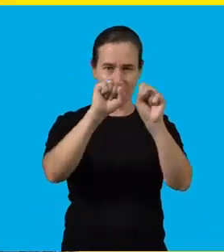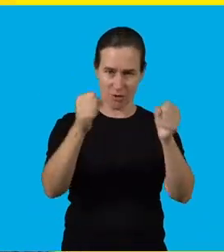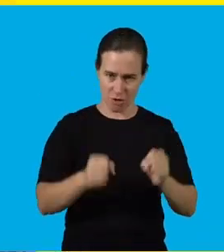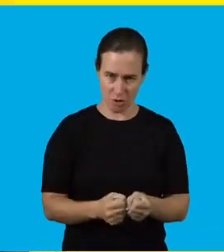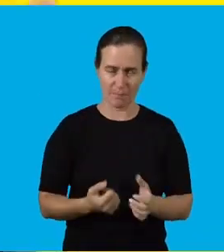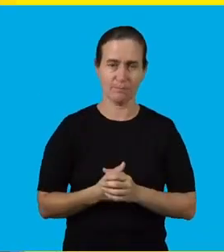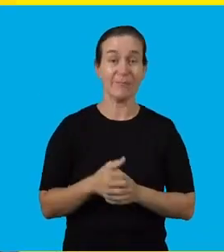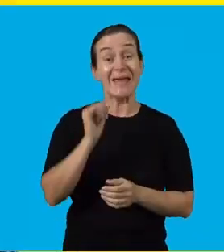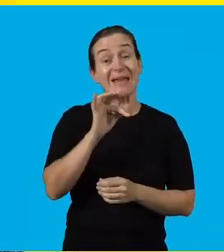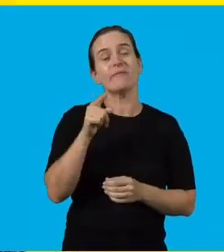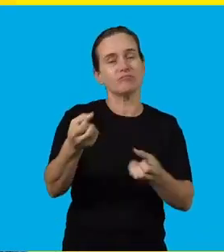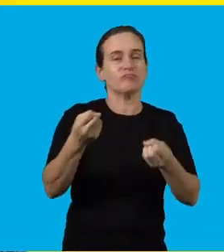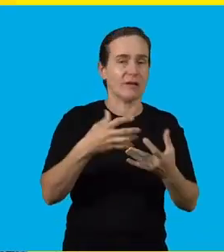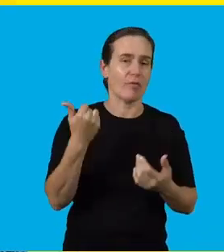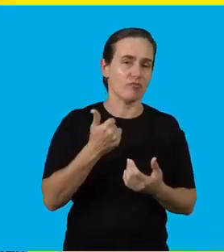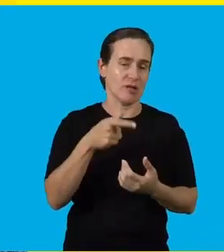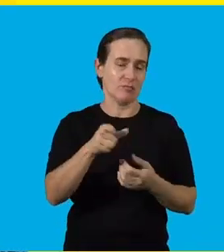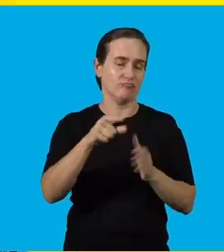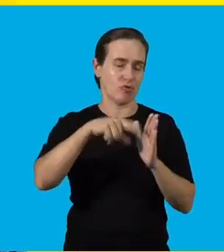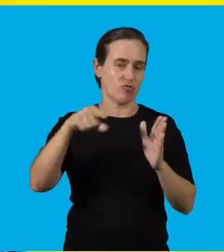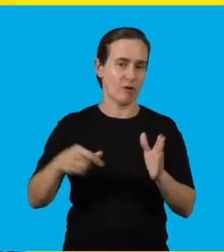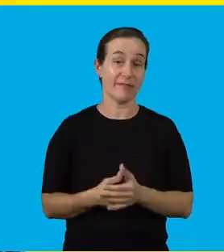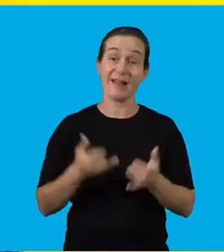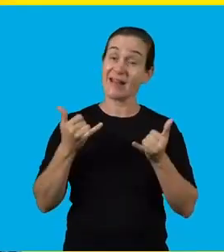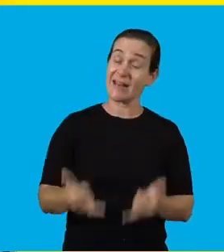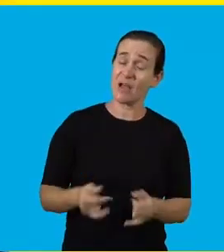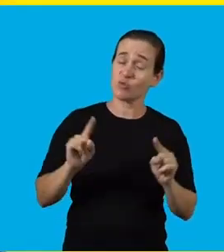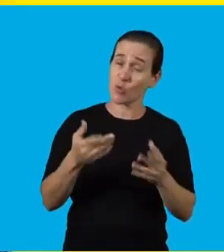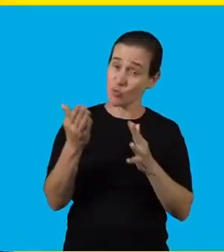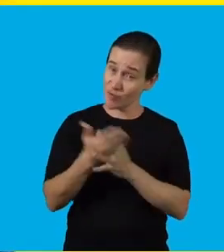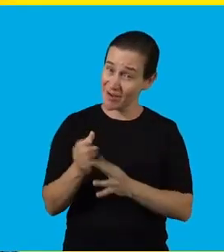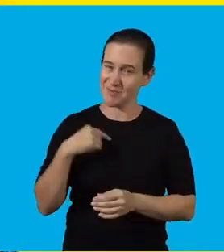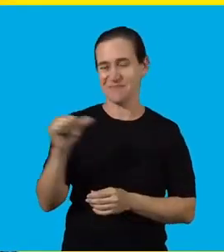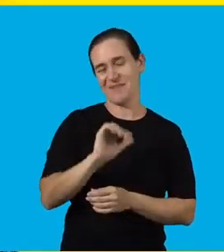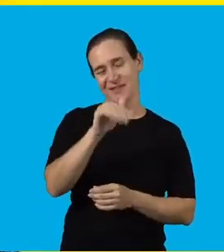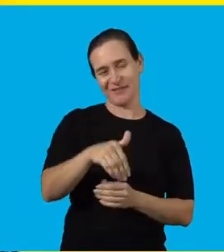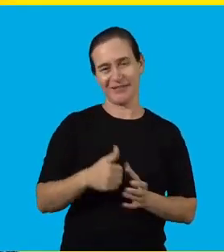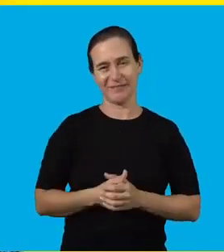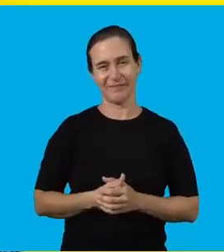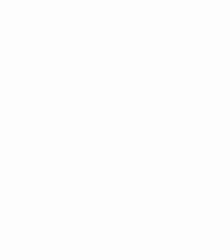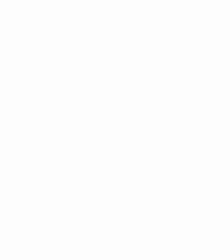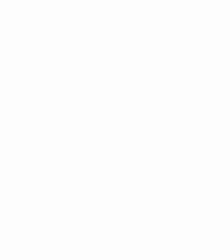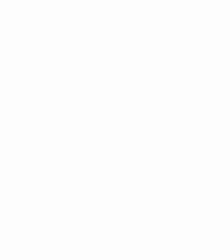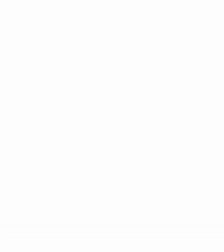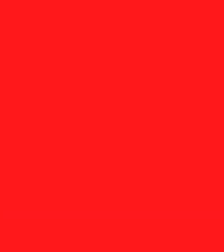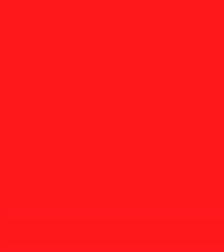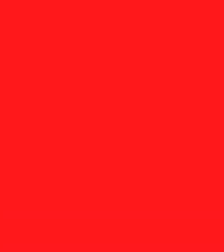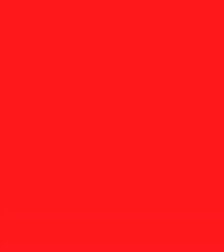shape if a graph is given to us already. I think it's time for us to take a quick break. We're back after this.